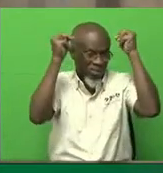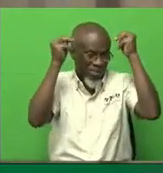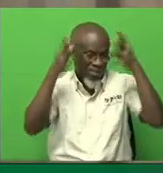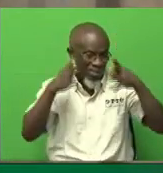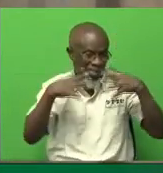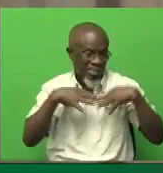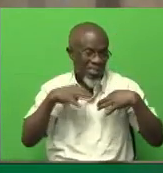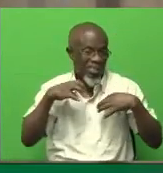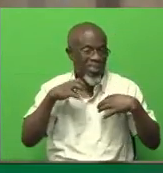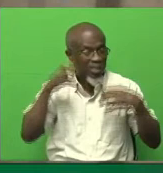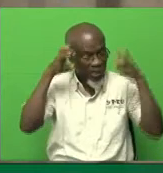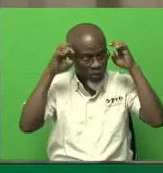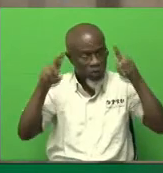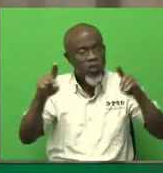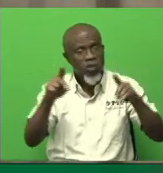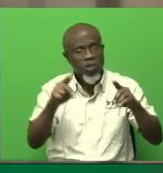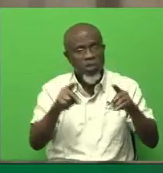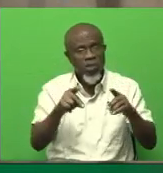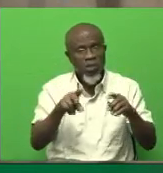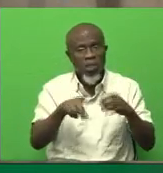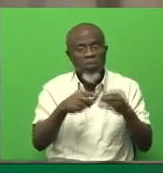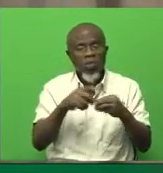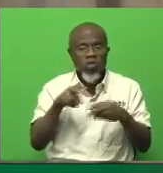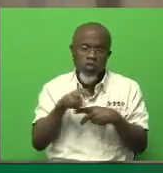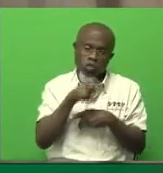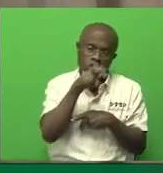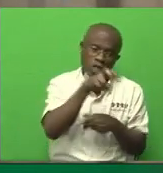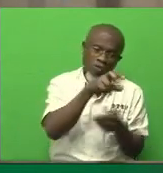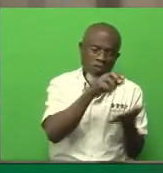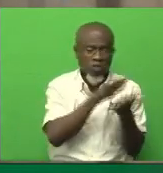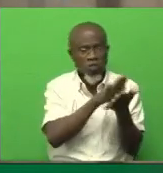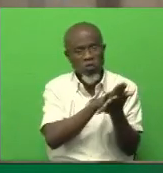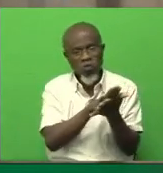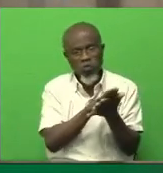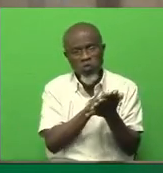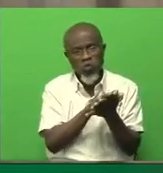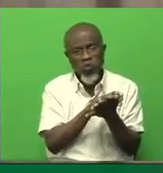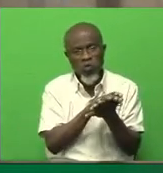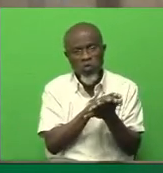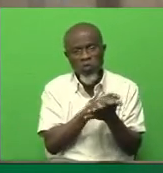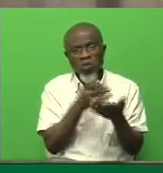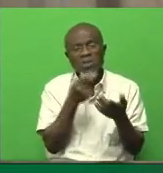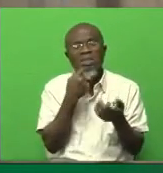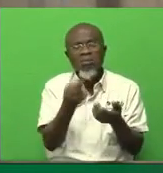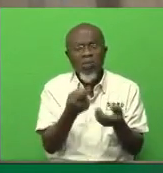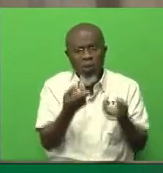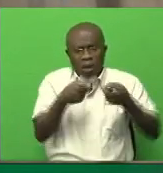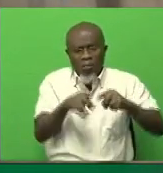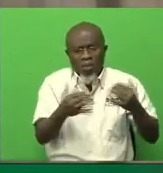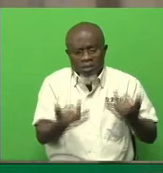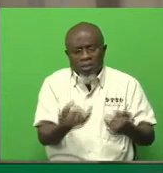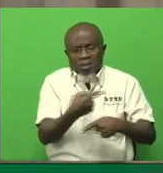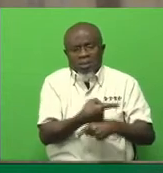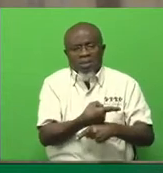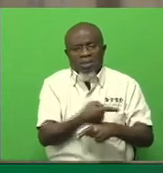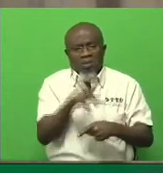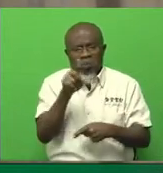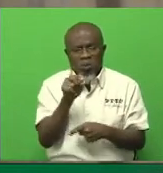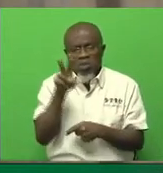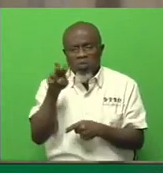traveling to school and having to travel to school let me tell you what's happening today today